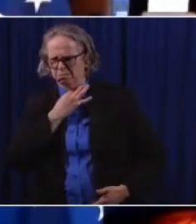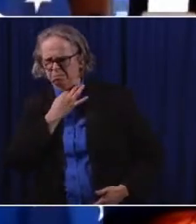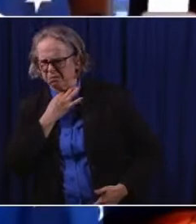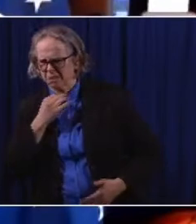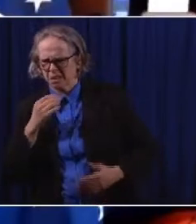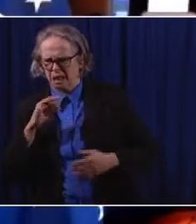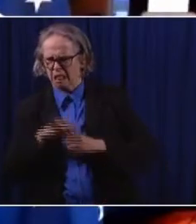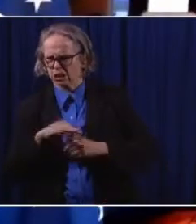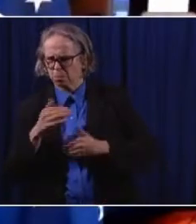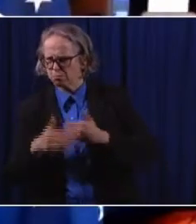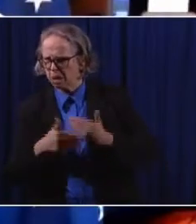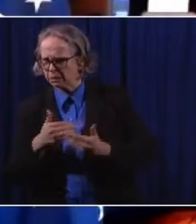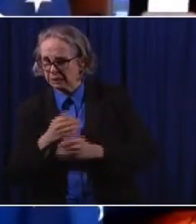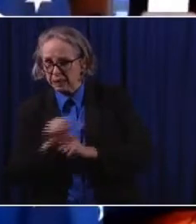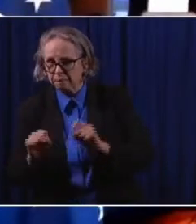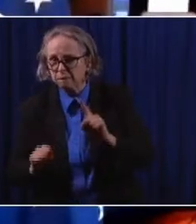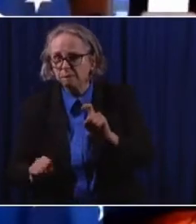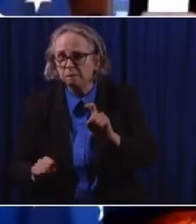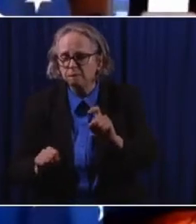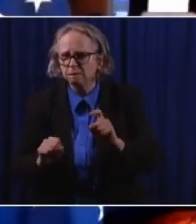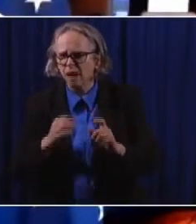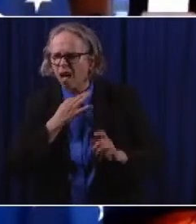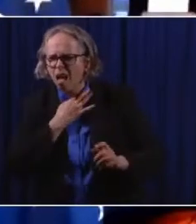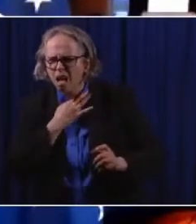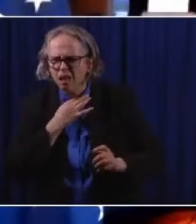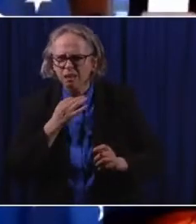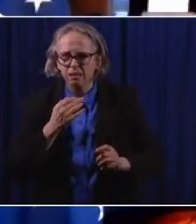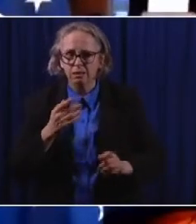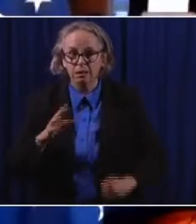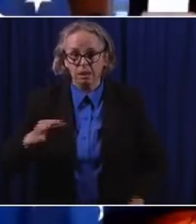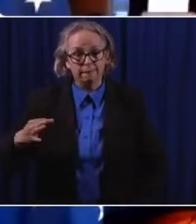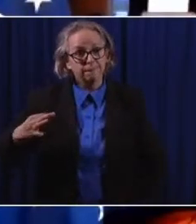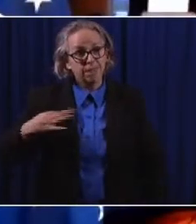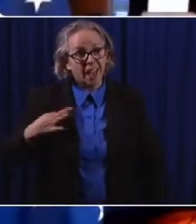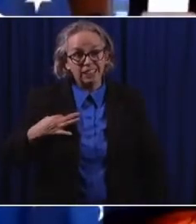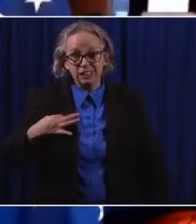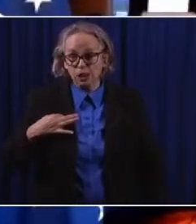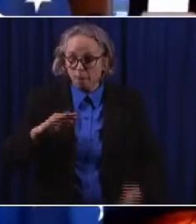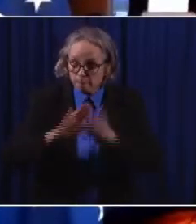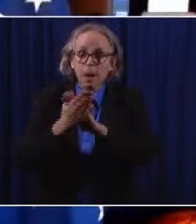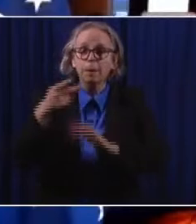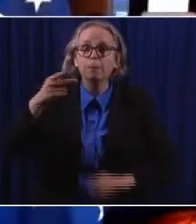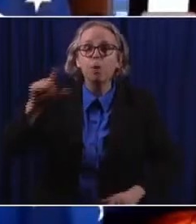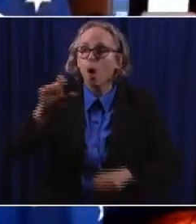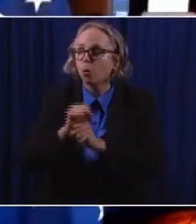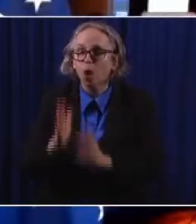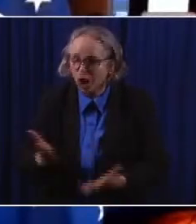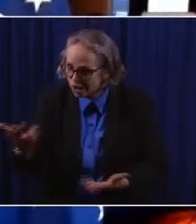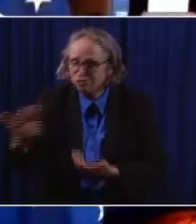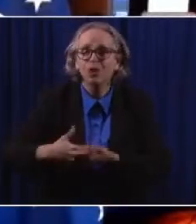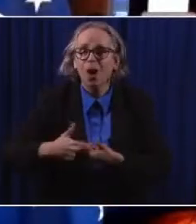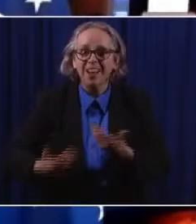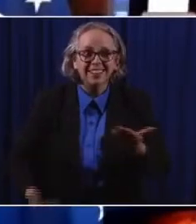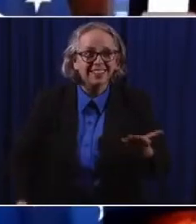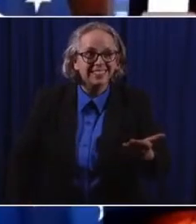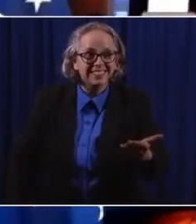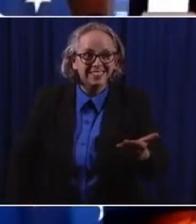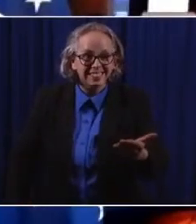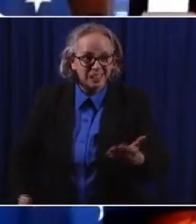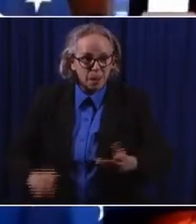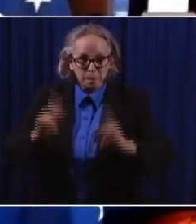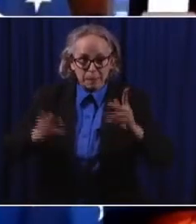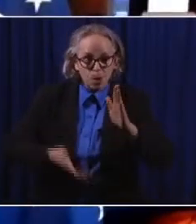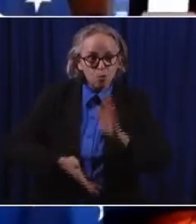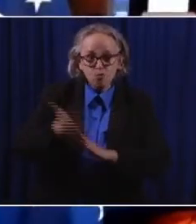run well, be part of it. You can be a poll worker. The elections, the people who run elections in Ohio are the people